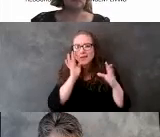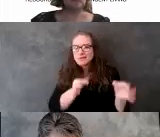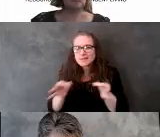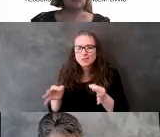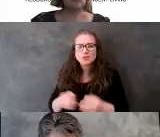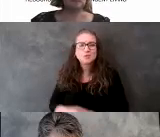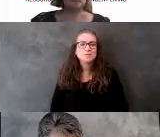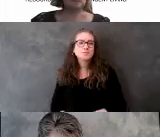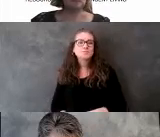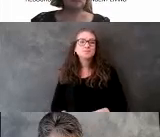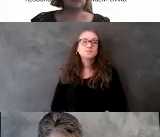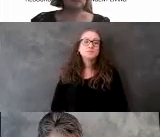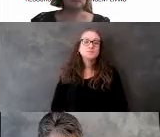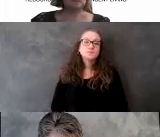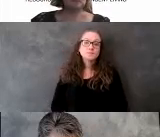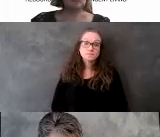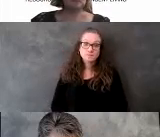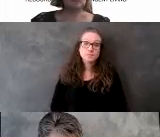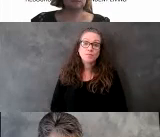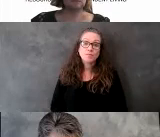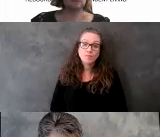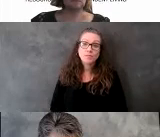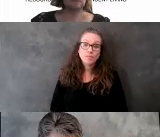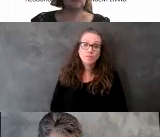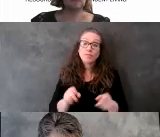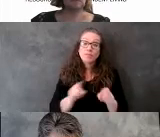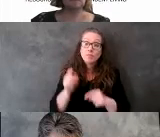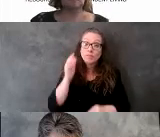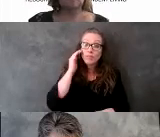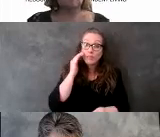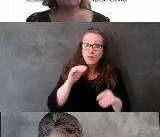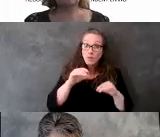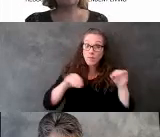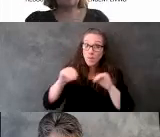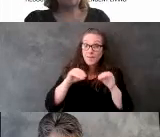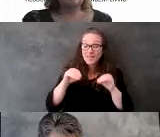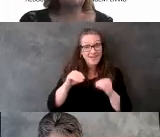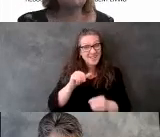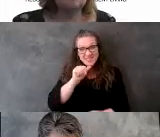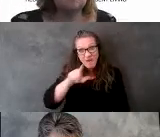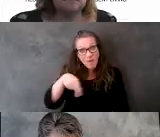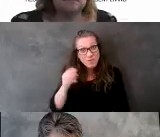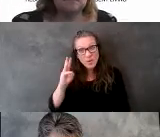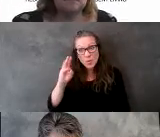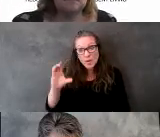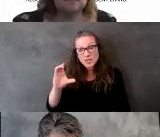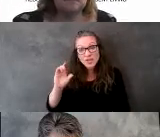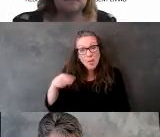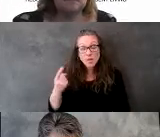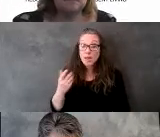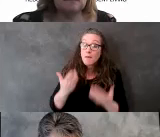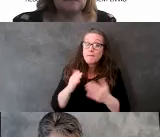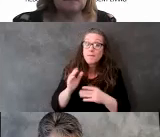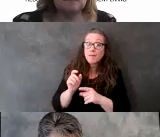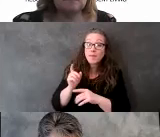And be aware when thinking about mobility disabilities that it's not just about wheelchairs. It can be things like reaching,